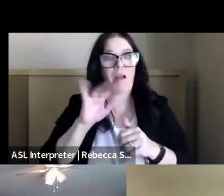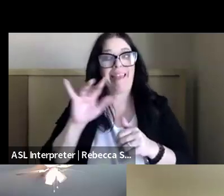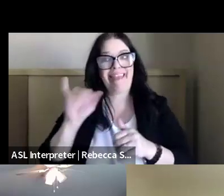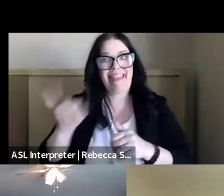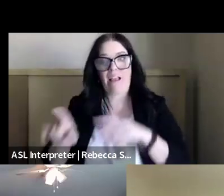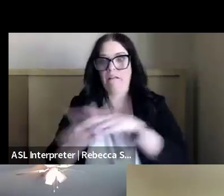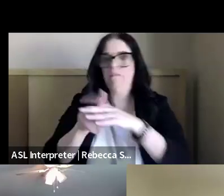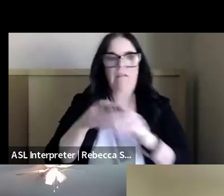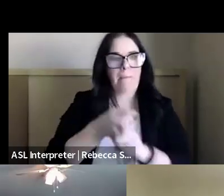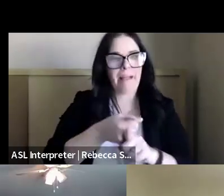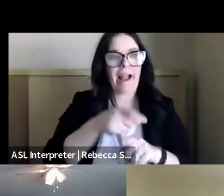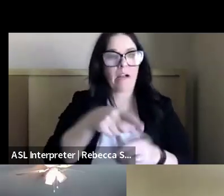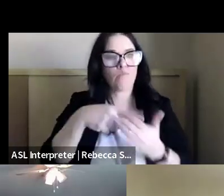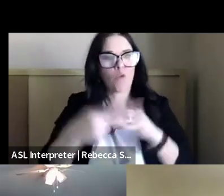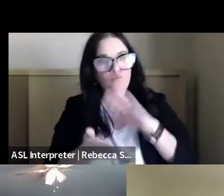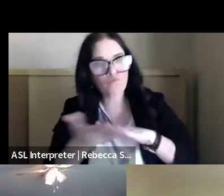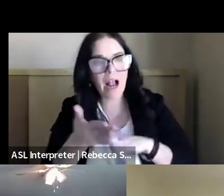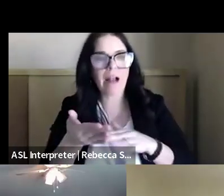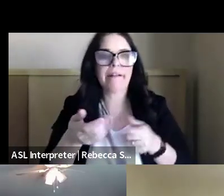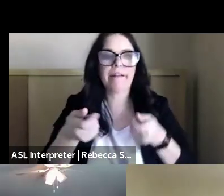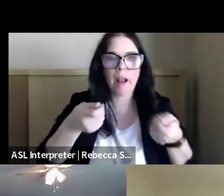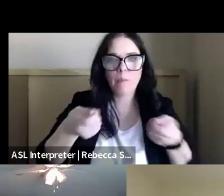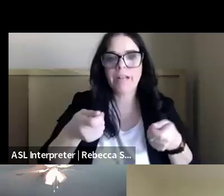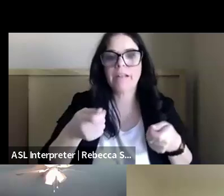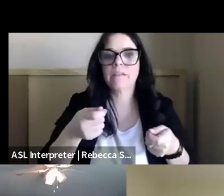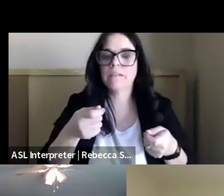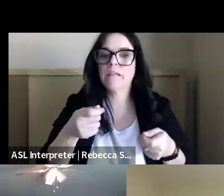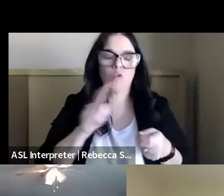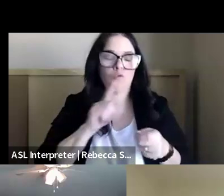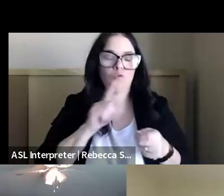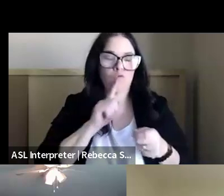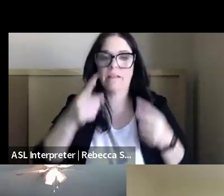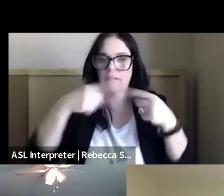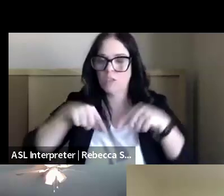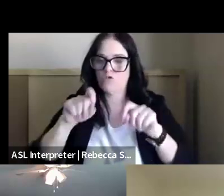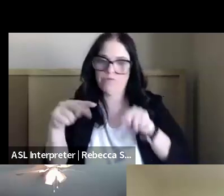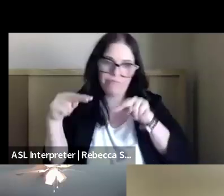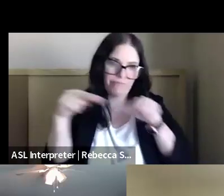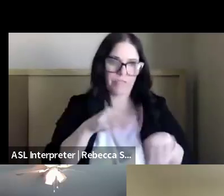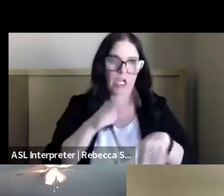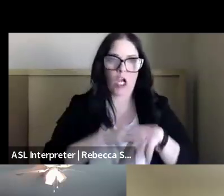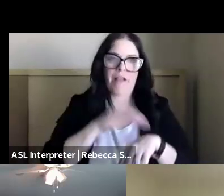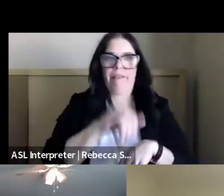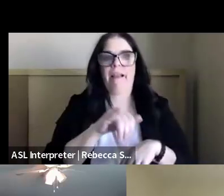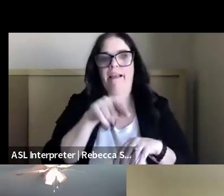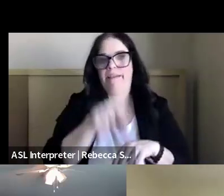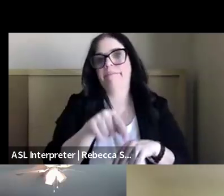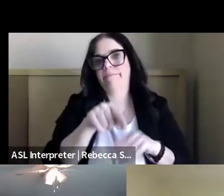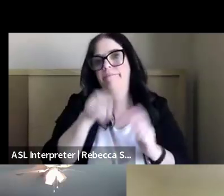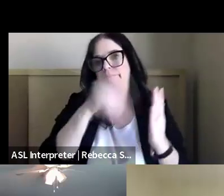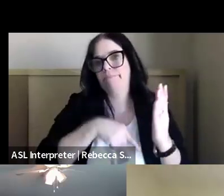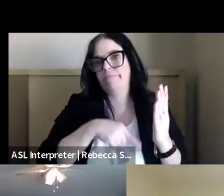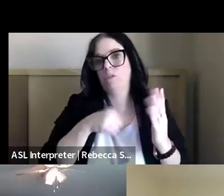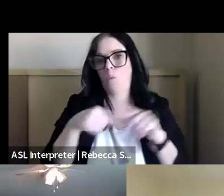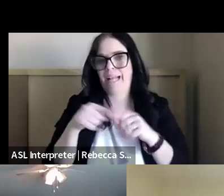being run, operated, and this should be that first place that everyone can look to when monitoring activities